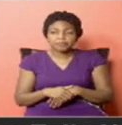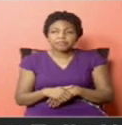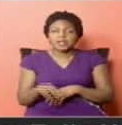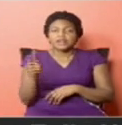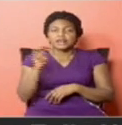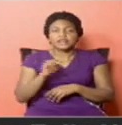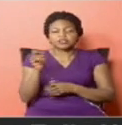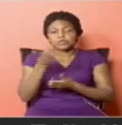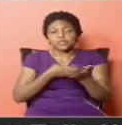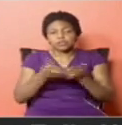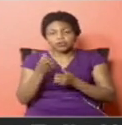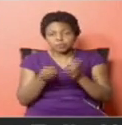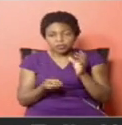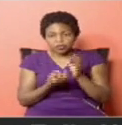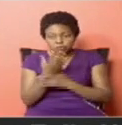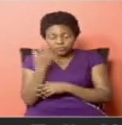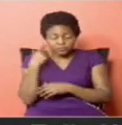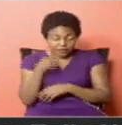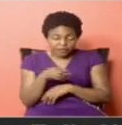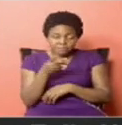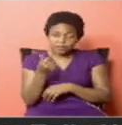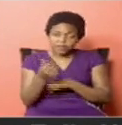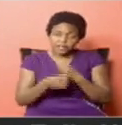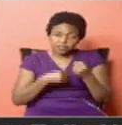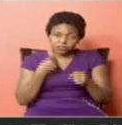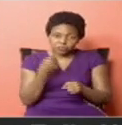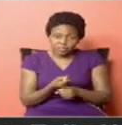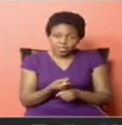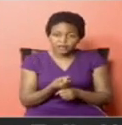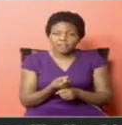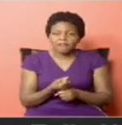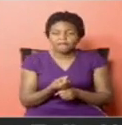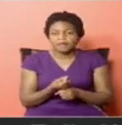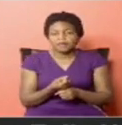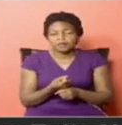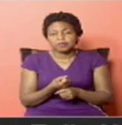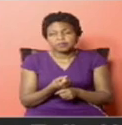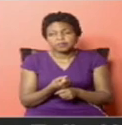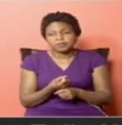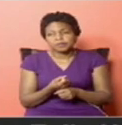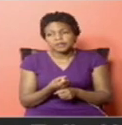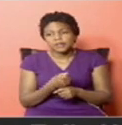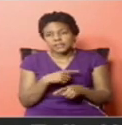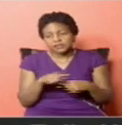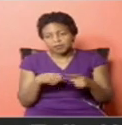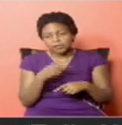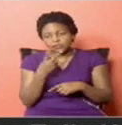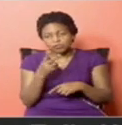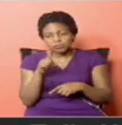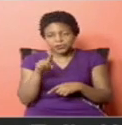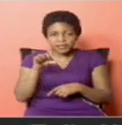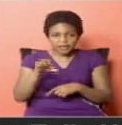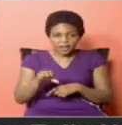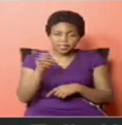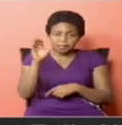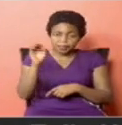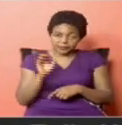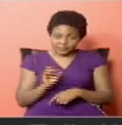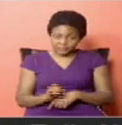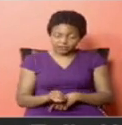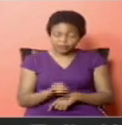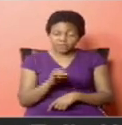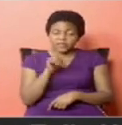economic growth for this financial year is estimated at 2.9%. This